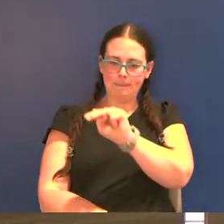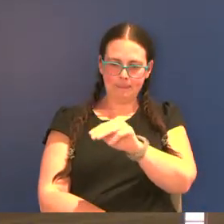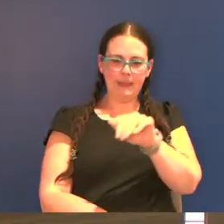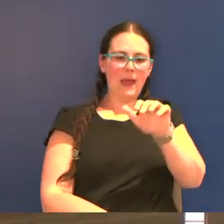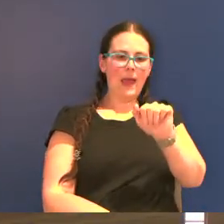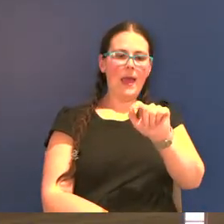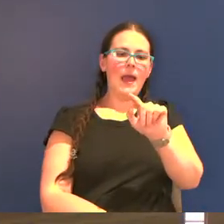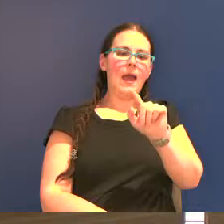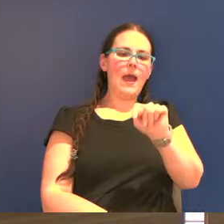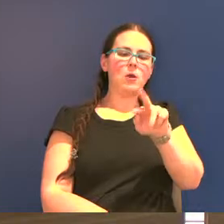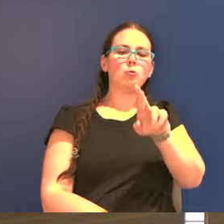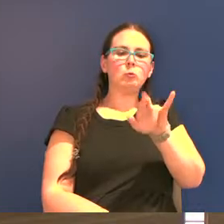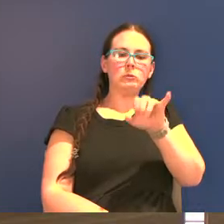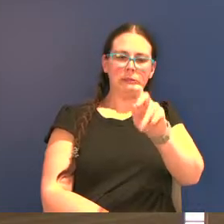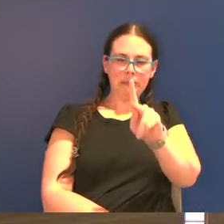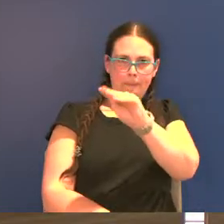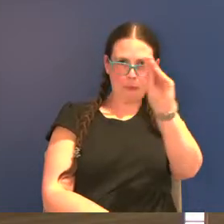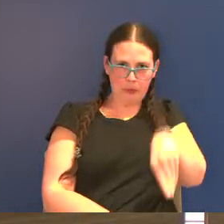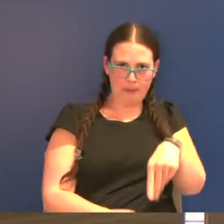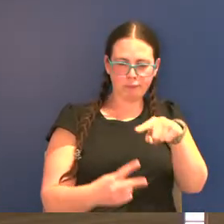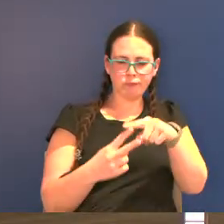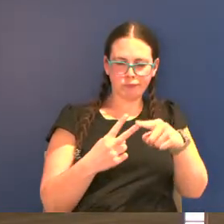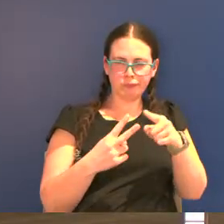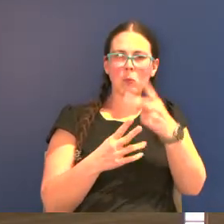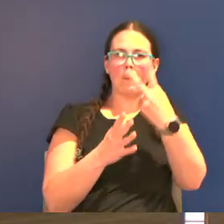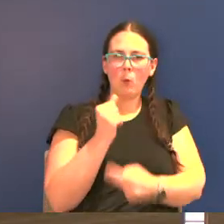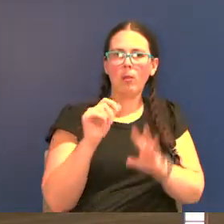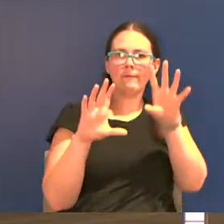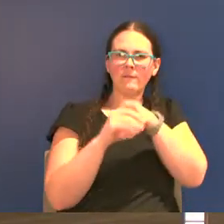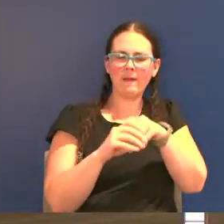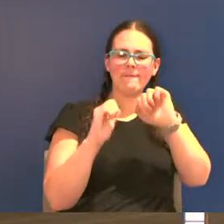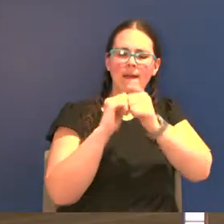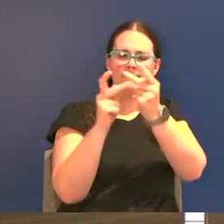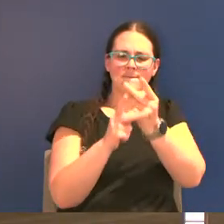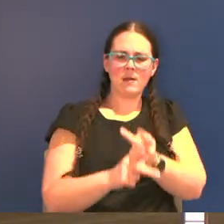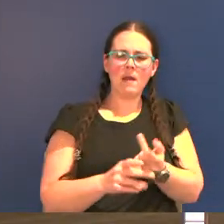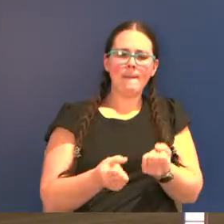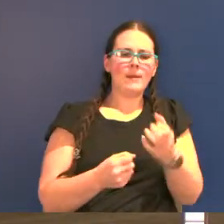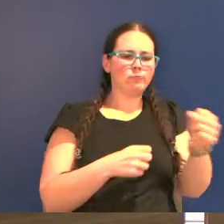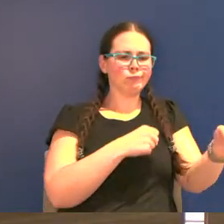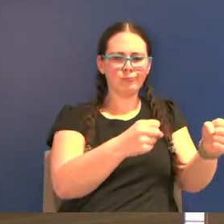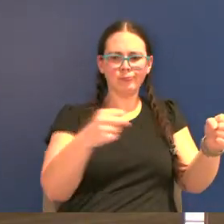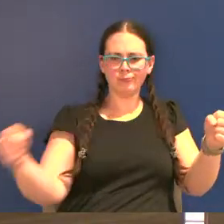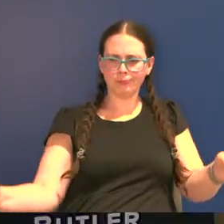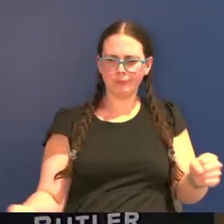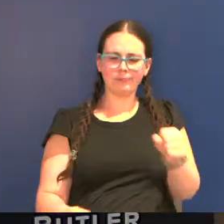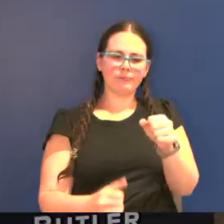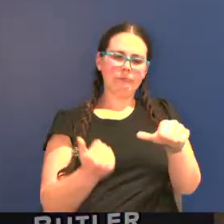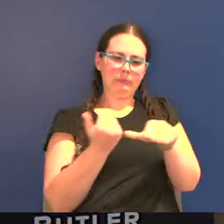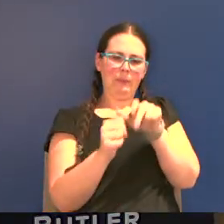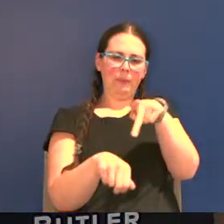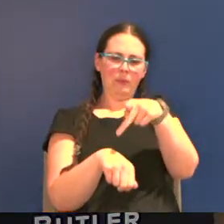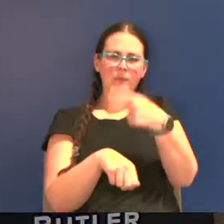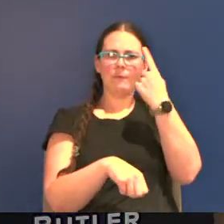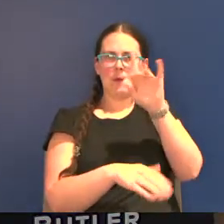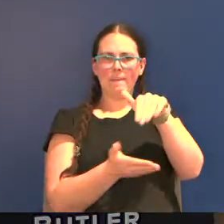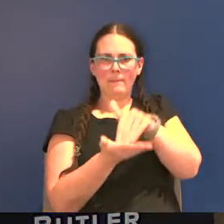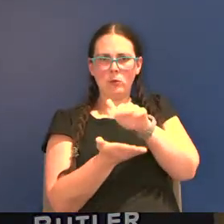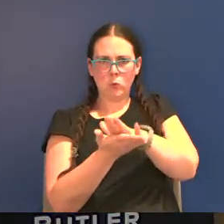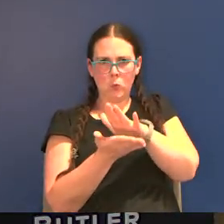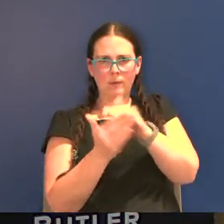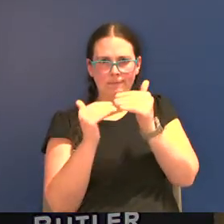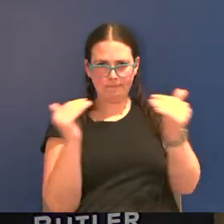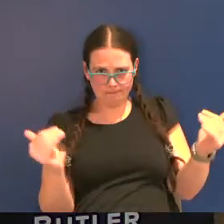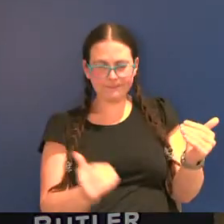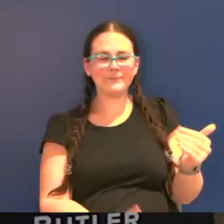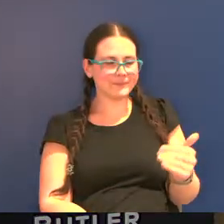at-risk percentage both factor into the formula to allocate assistant principals at the middle school level. Okay. And